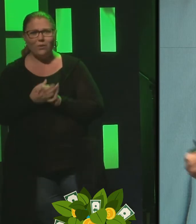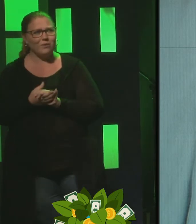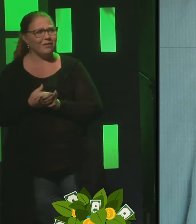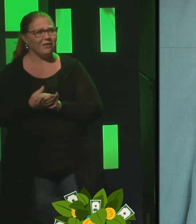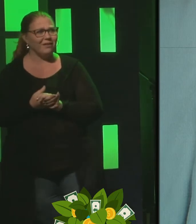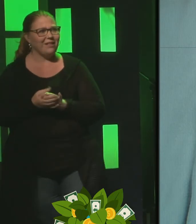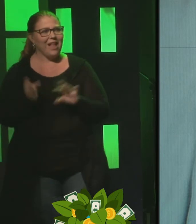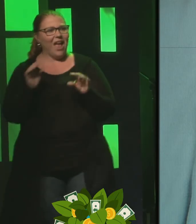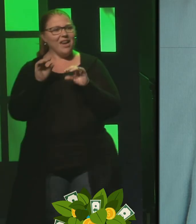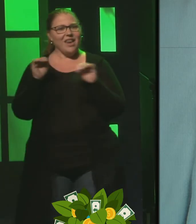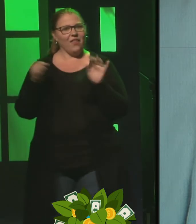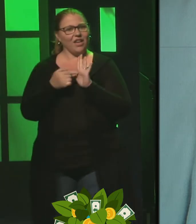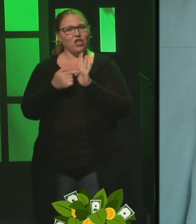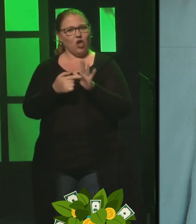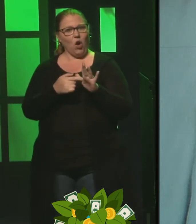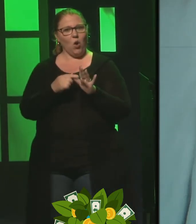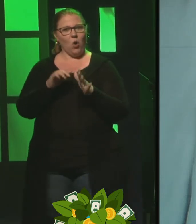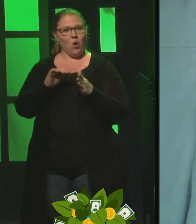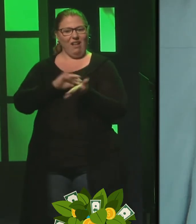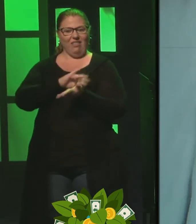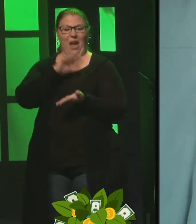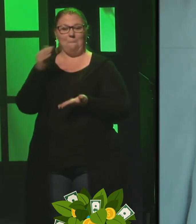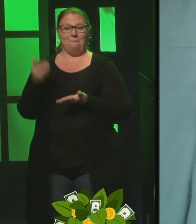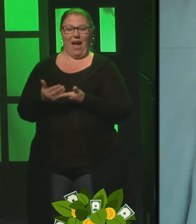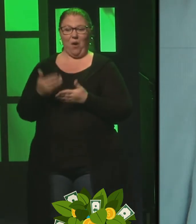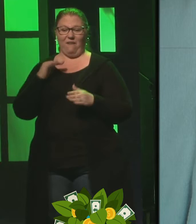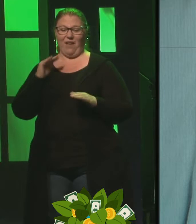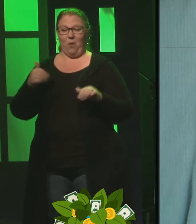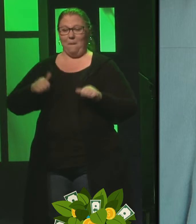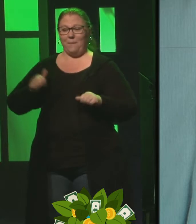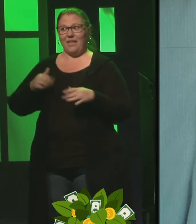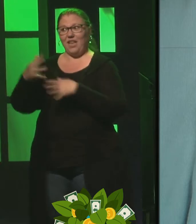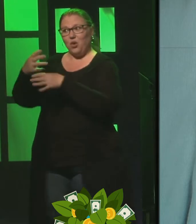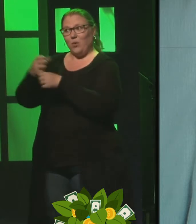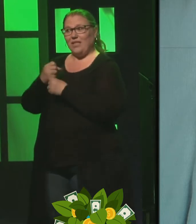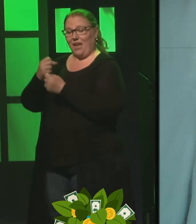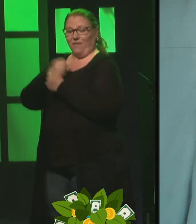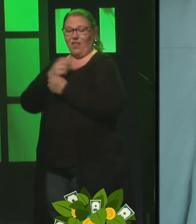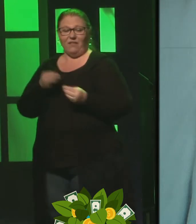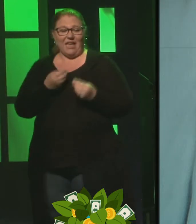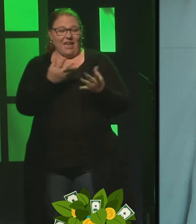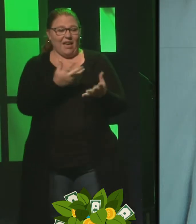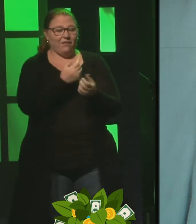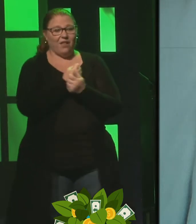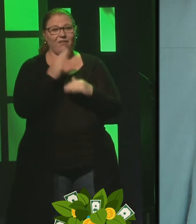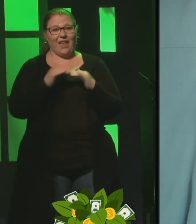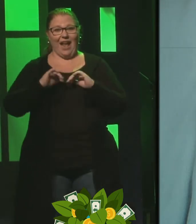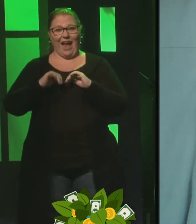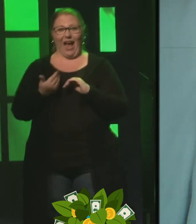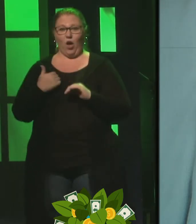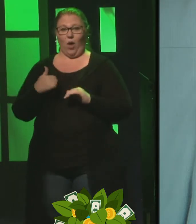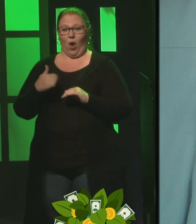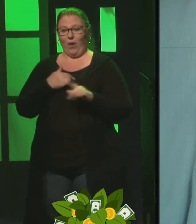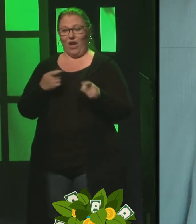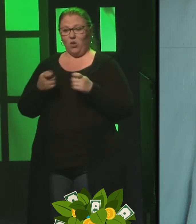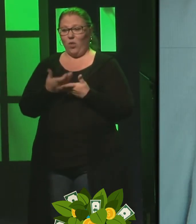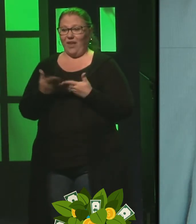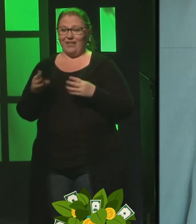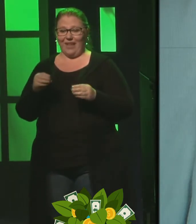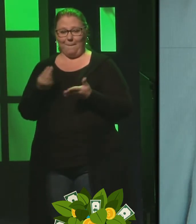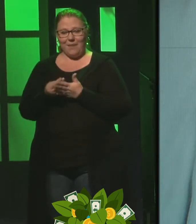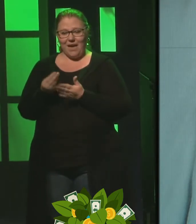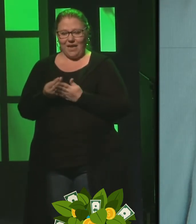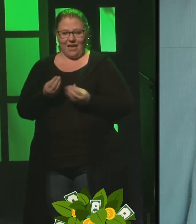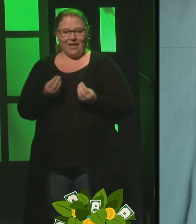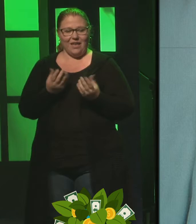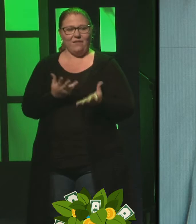Right? Nothing can display the measure of our ability to receive love into our lives, to give love into it, than how we handle things like money and giving.